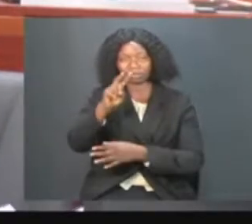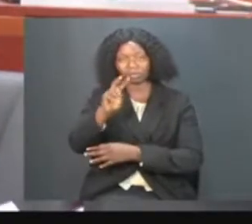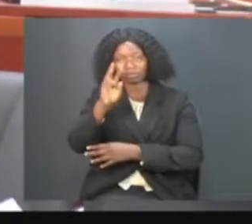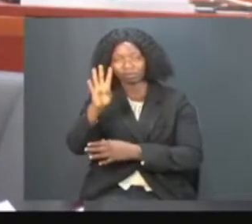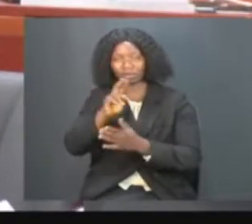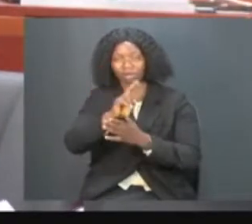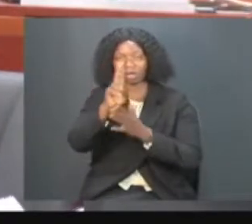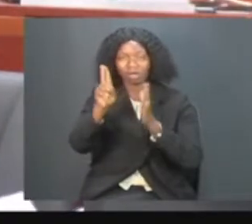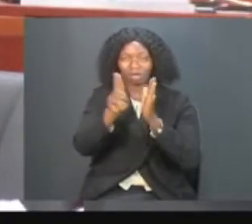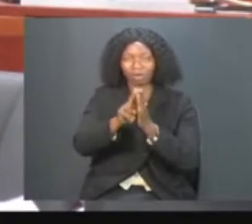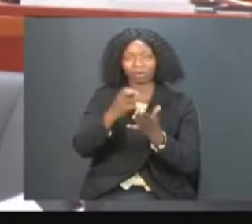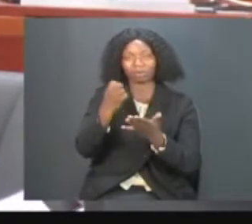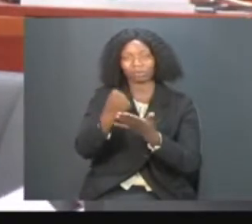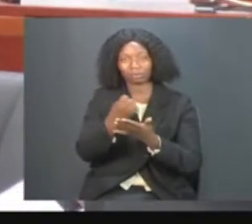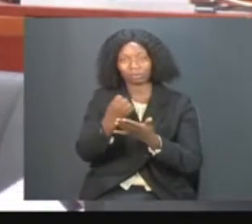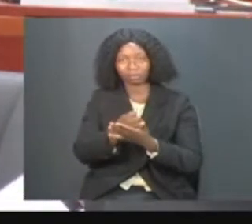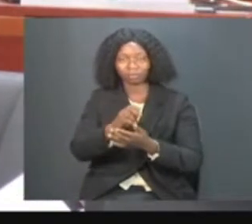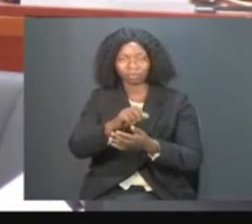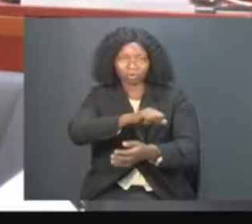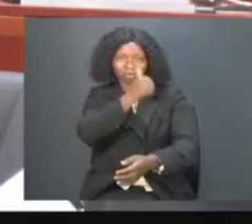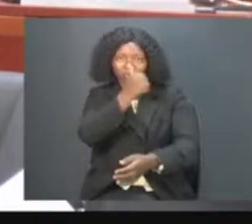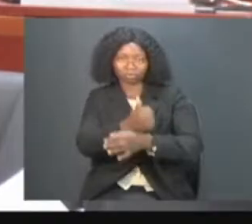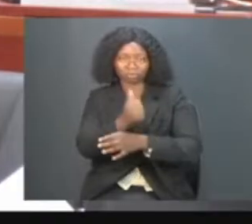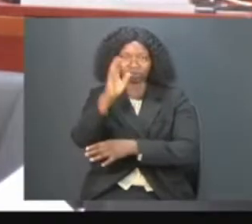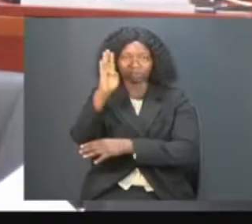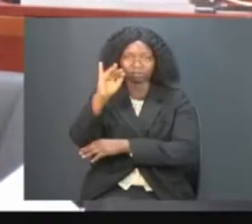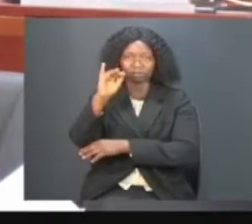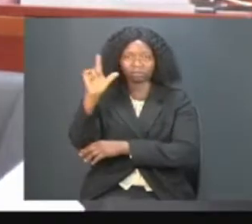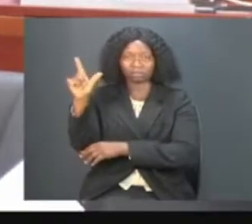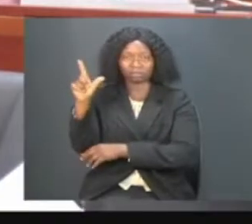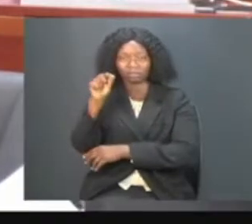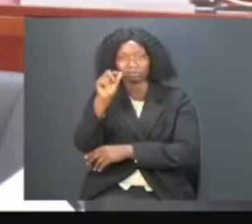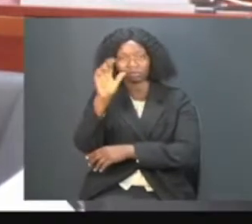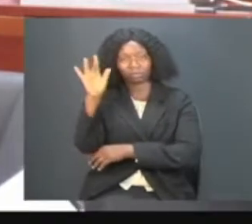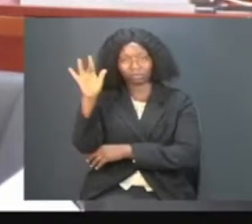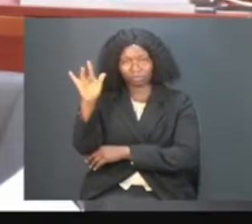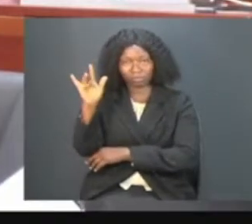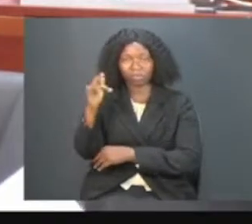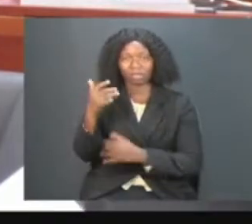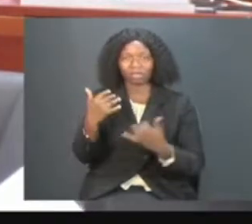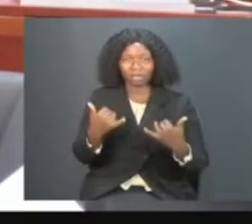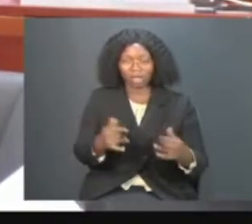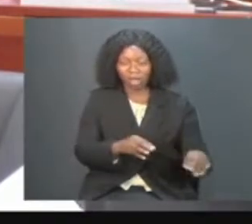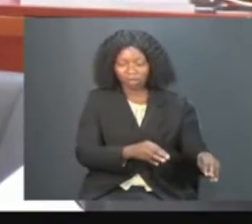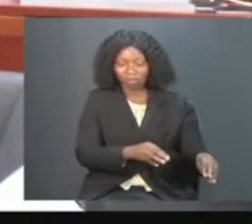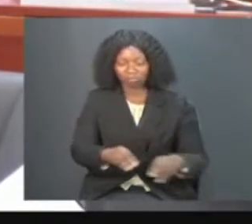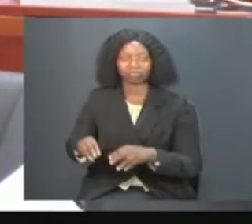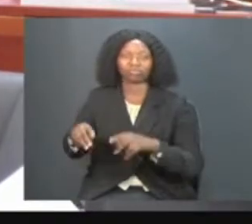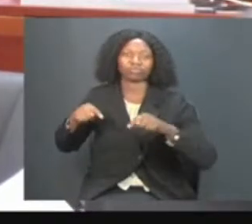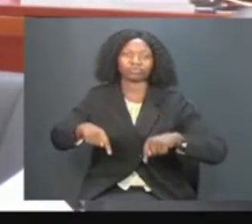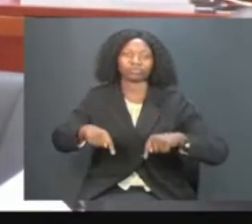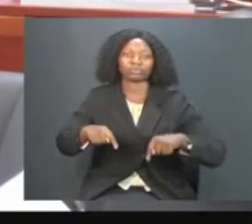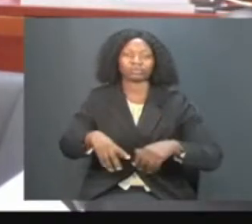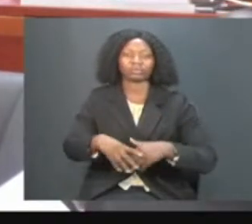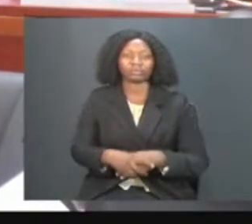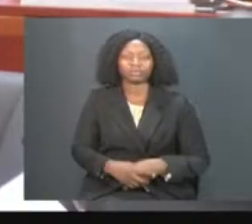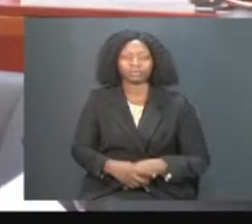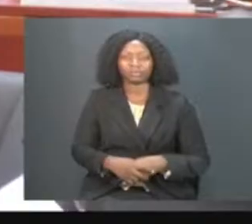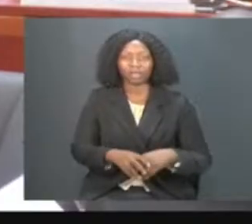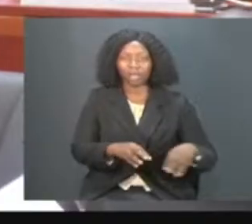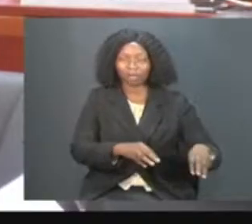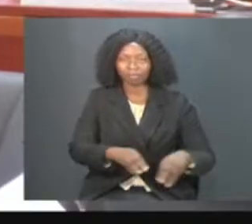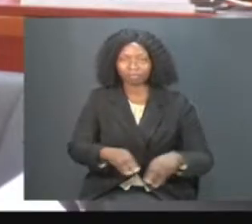24-hour Economy Authority Bill 2025 be now moved today. I so move, Mr.